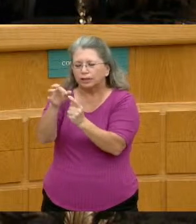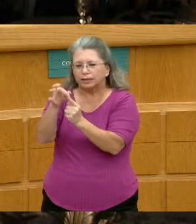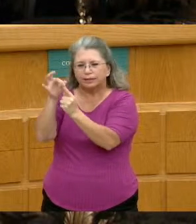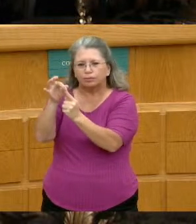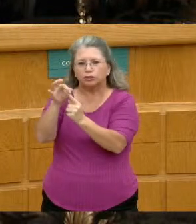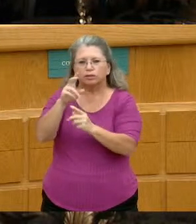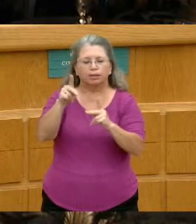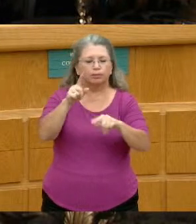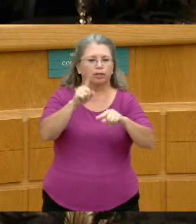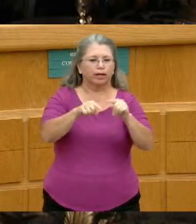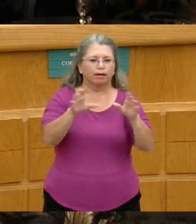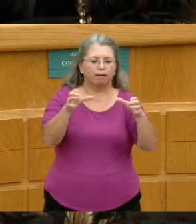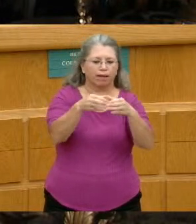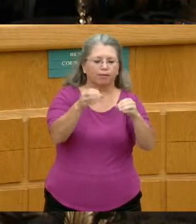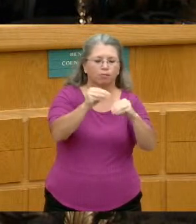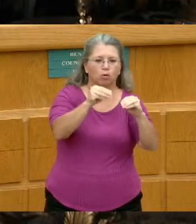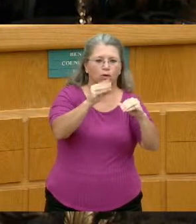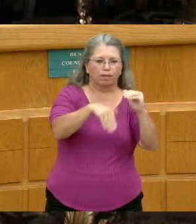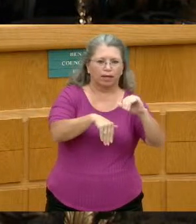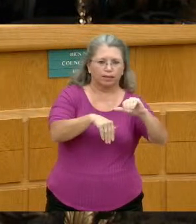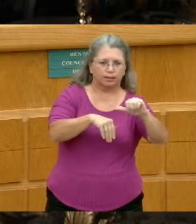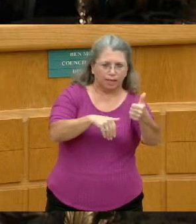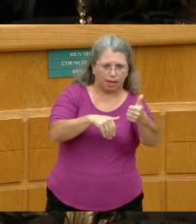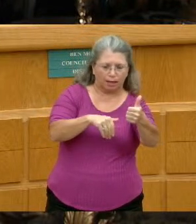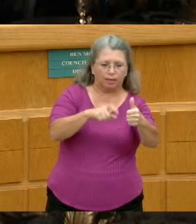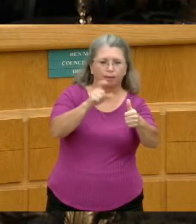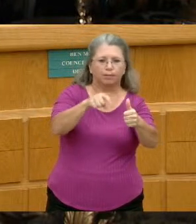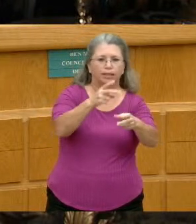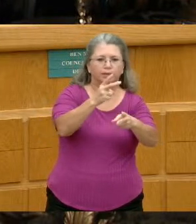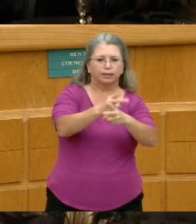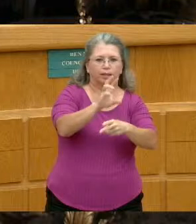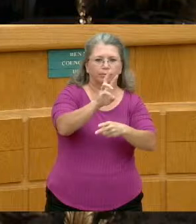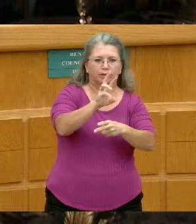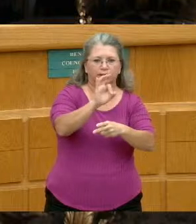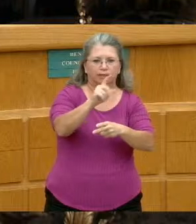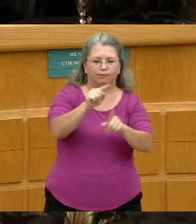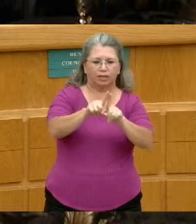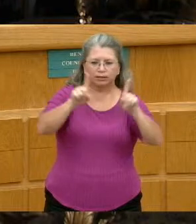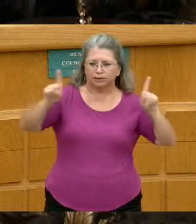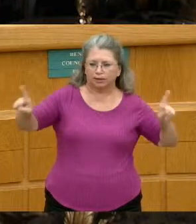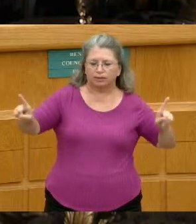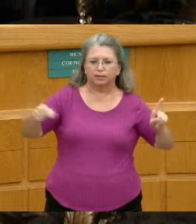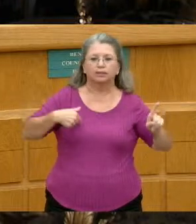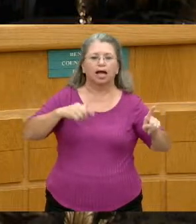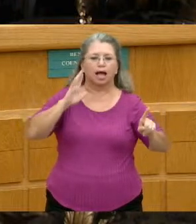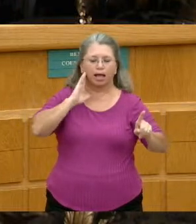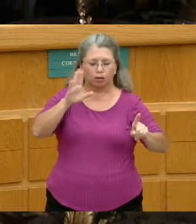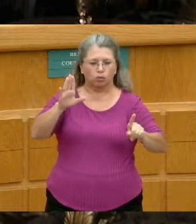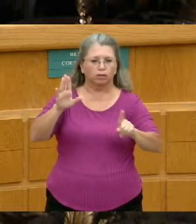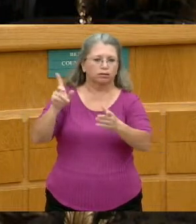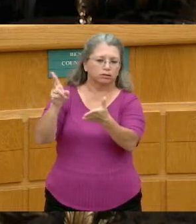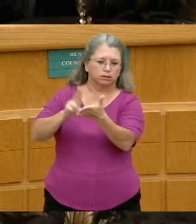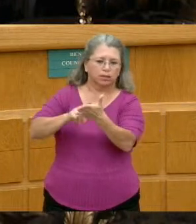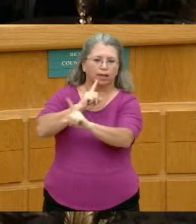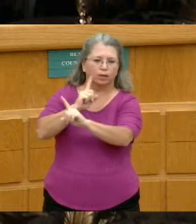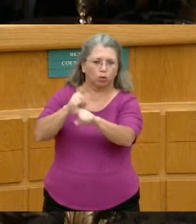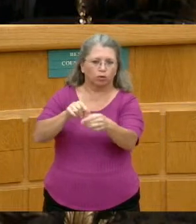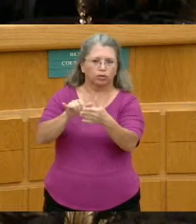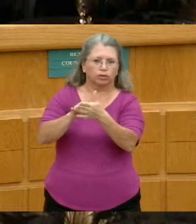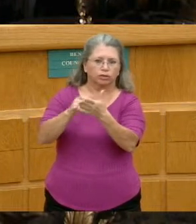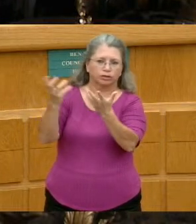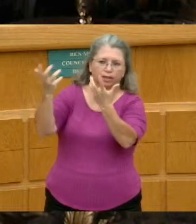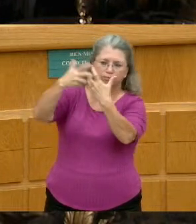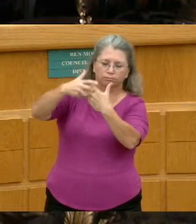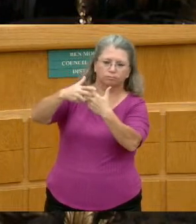of social distancing from others. I will be issuing orders to reflect the governor's orders for Nueces County first thing